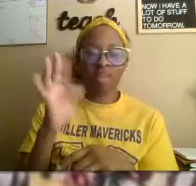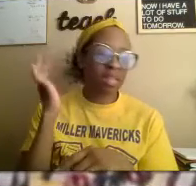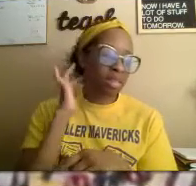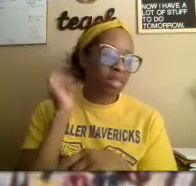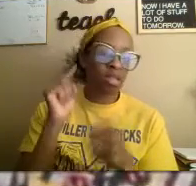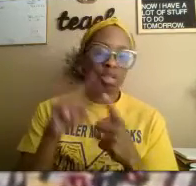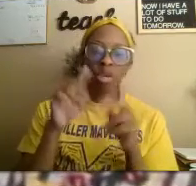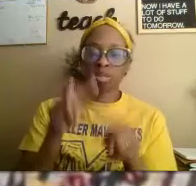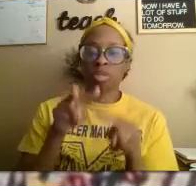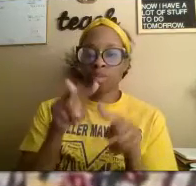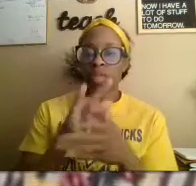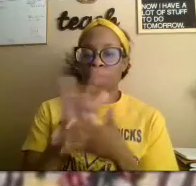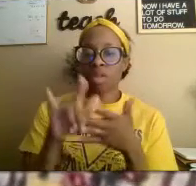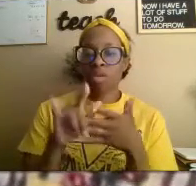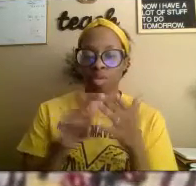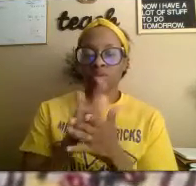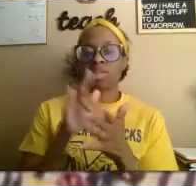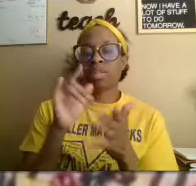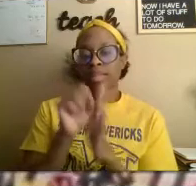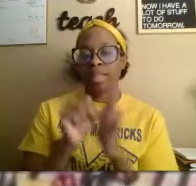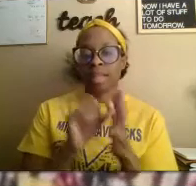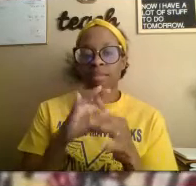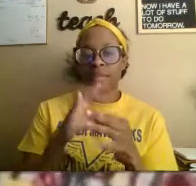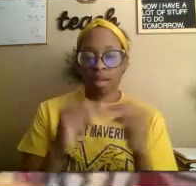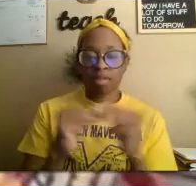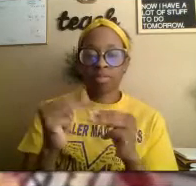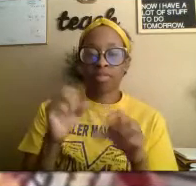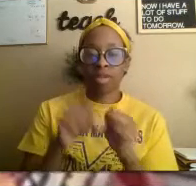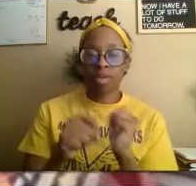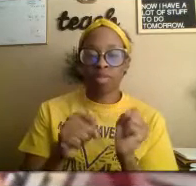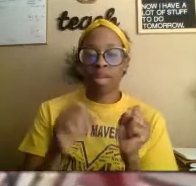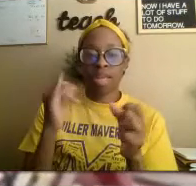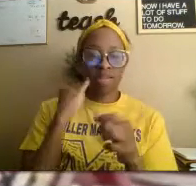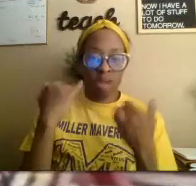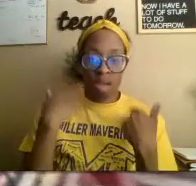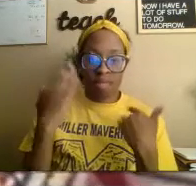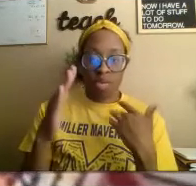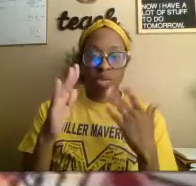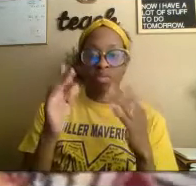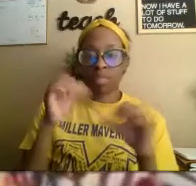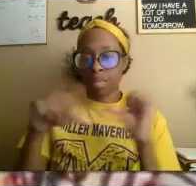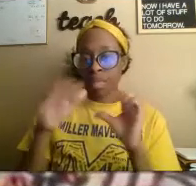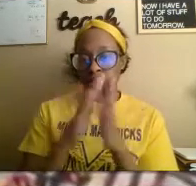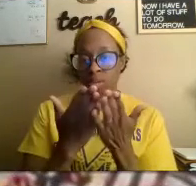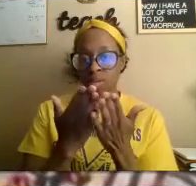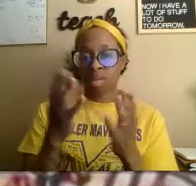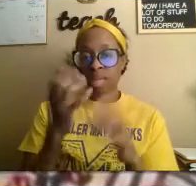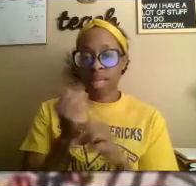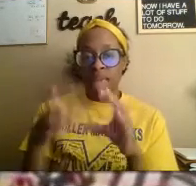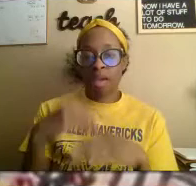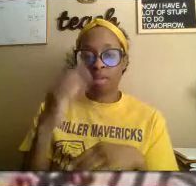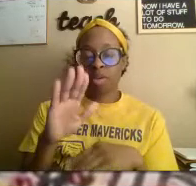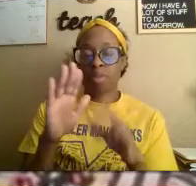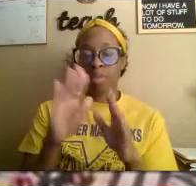properties of matter. So I am on page 114. If you have your book, please get it